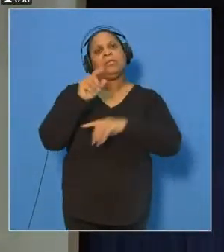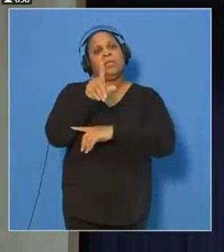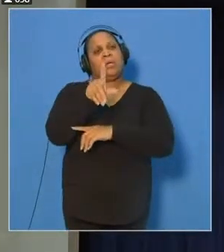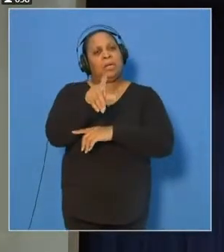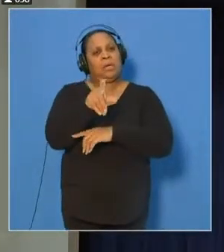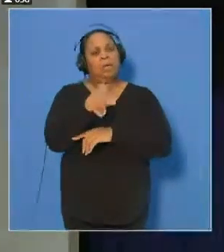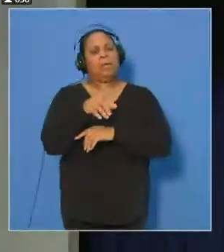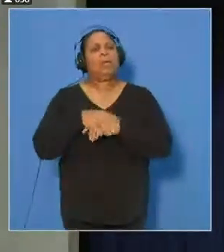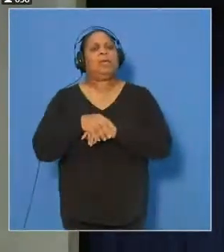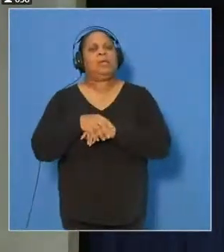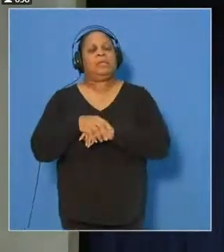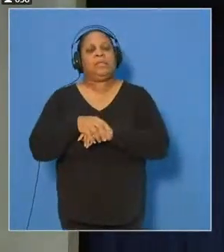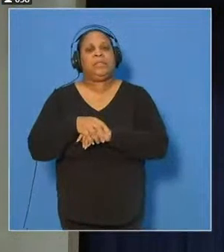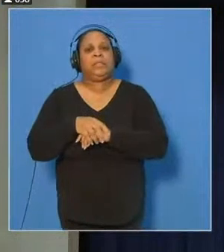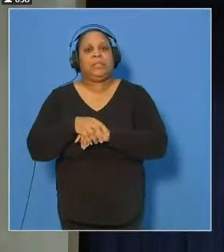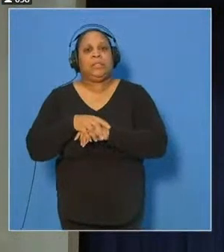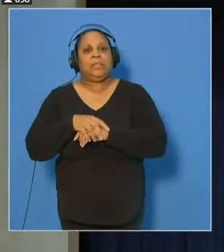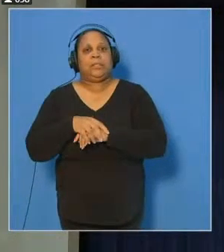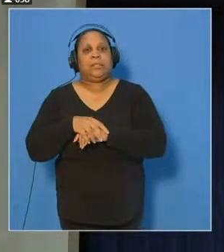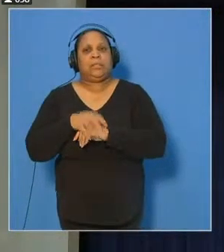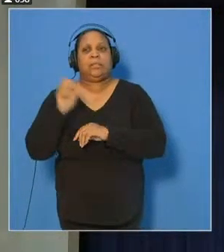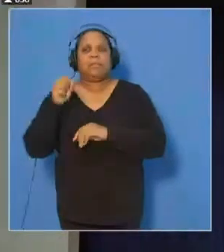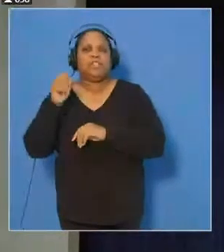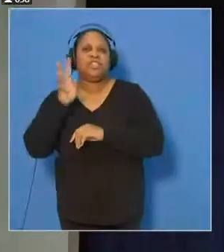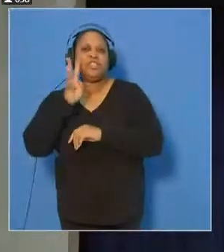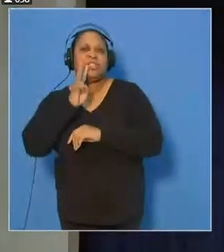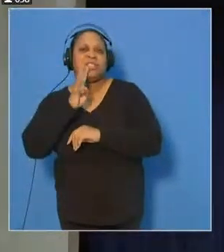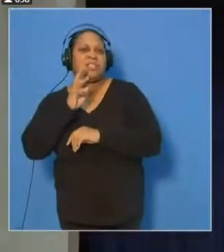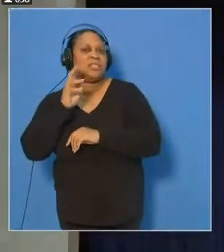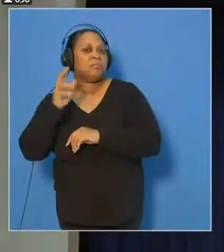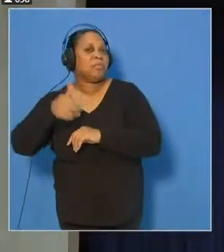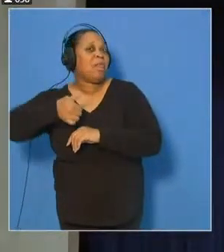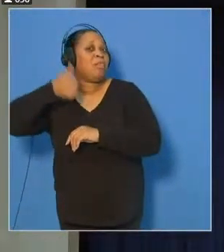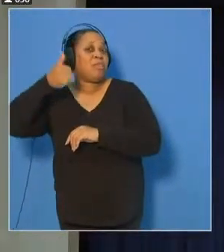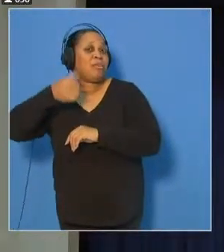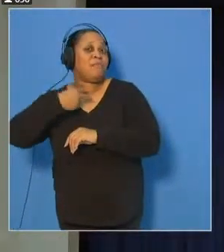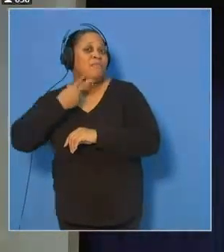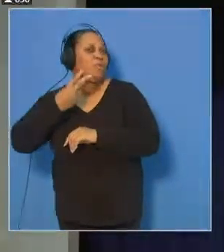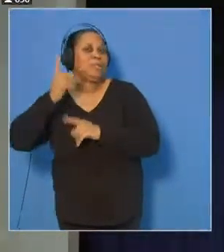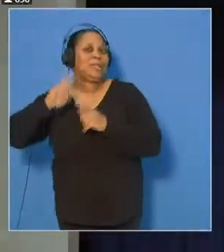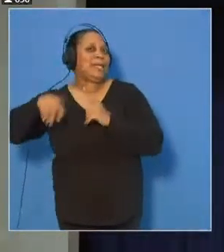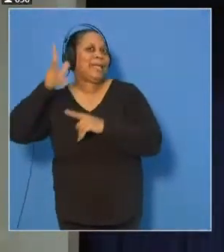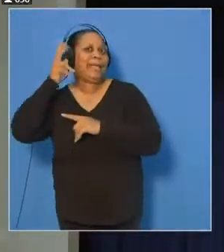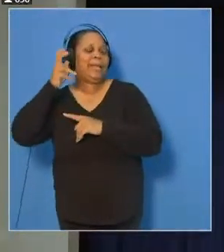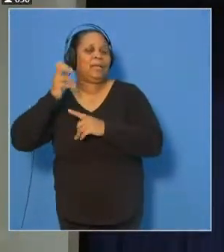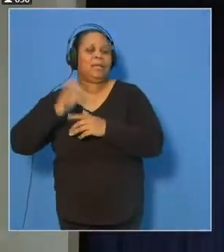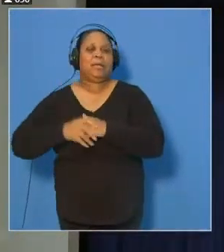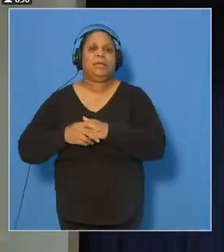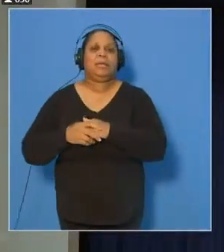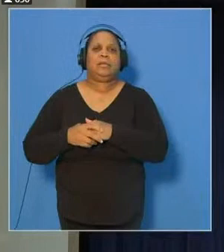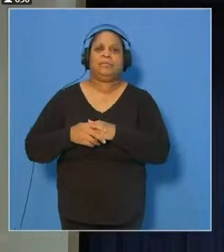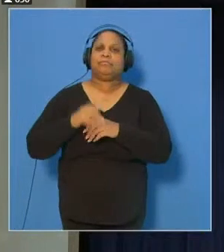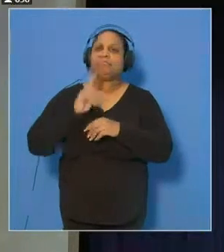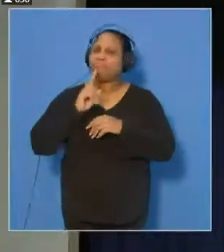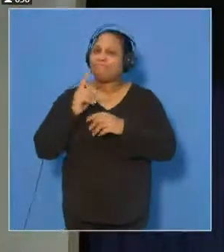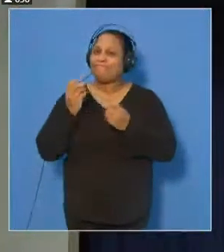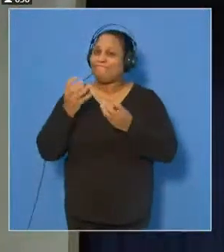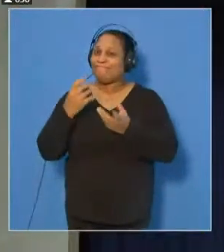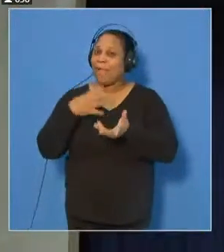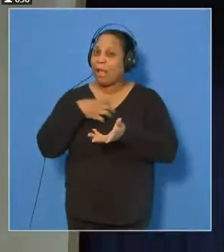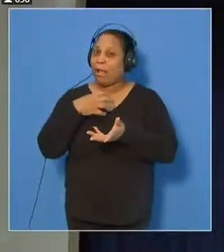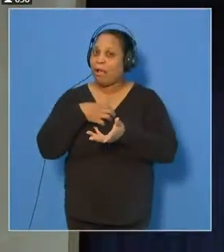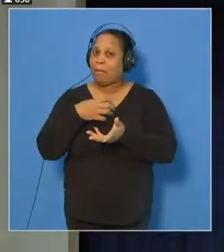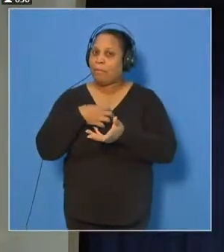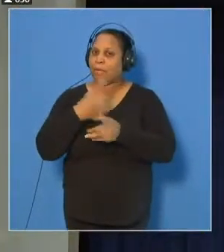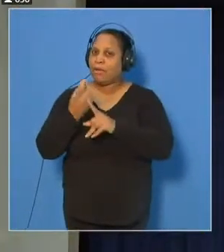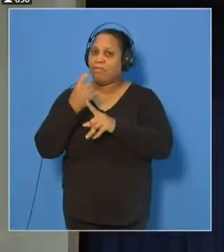ask, has there been You got to speak up, Trevor. It's hard to hear you. Okay, 1 minute. Premier, has there been any complaints